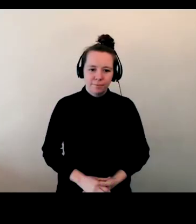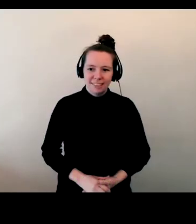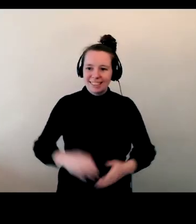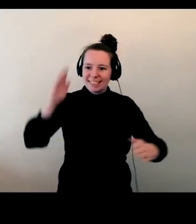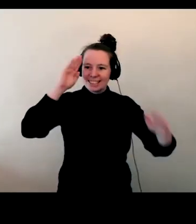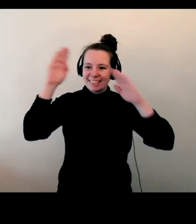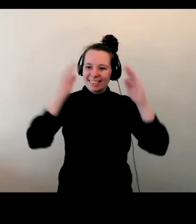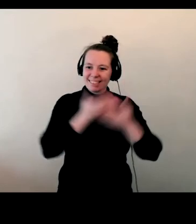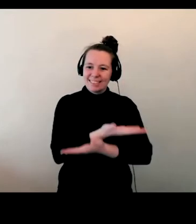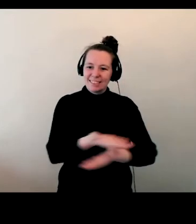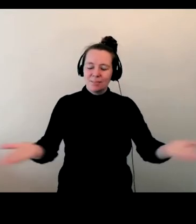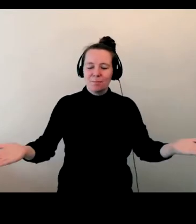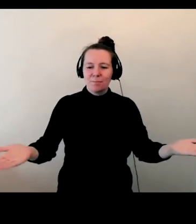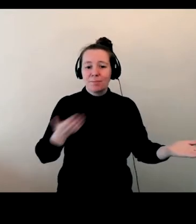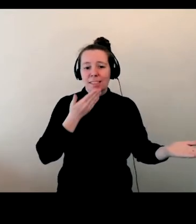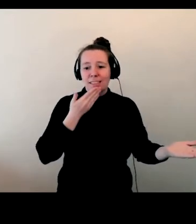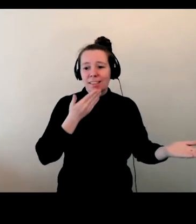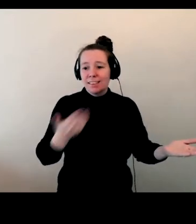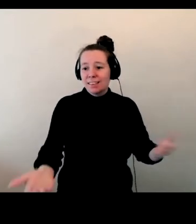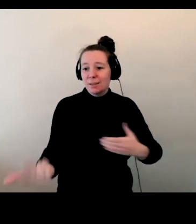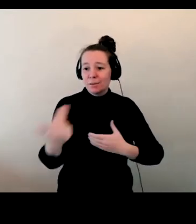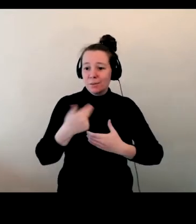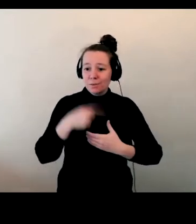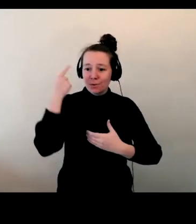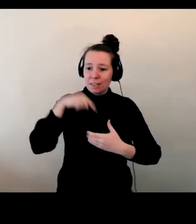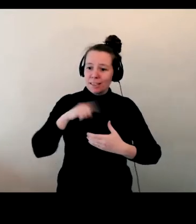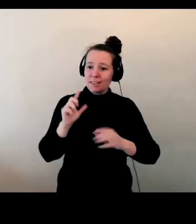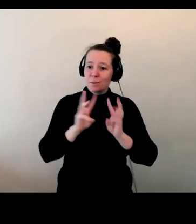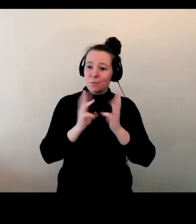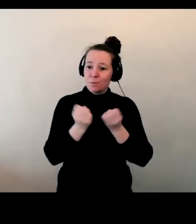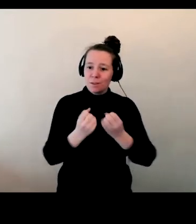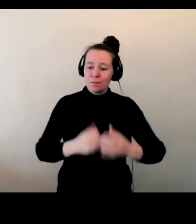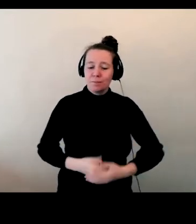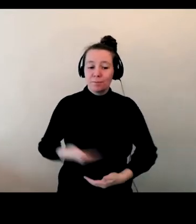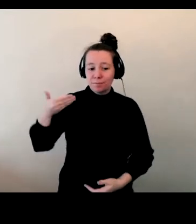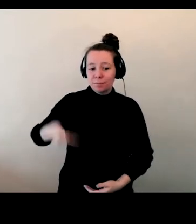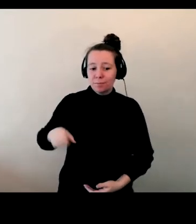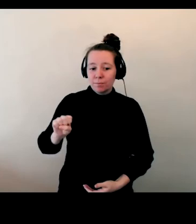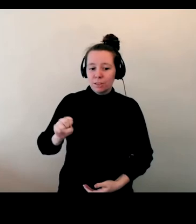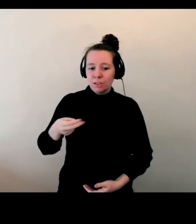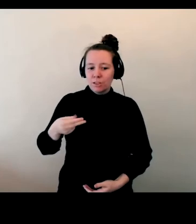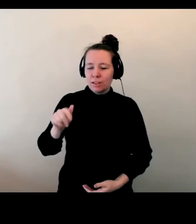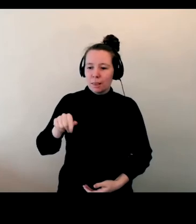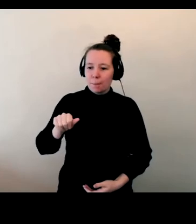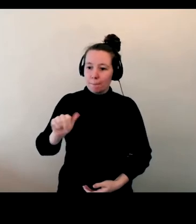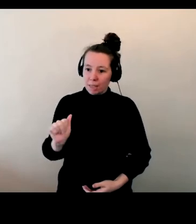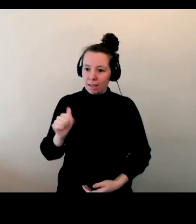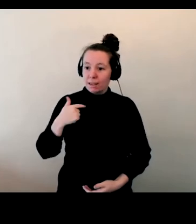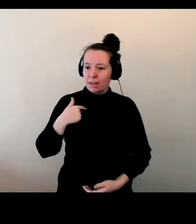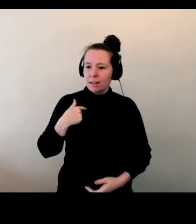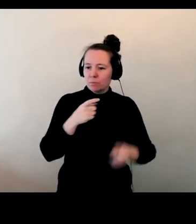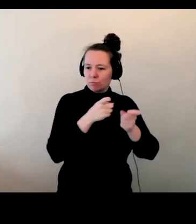Hello, everyone. Thank you for joining us for today's Tech Forum session. I'm Shilpa Riker, Brand Content Strategist at Blink